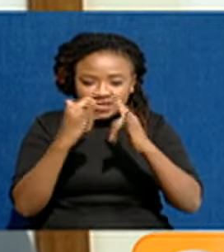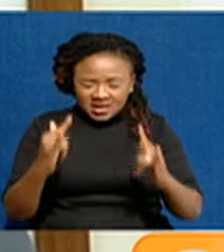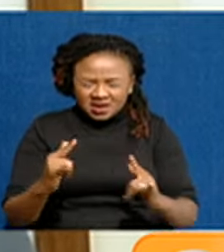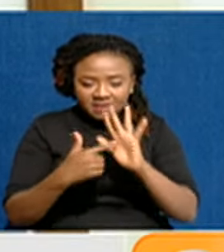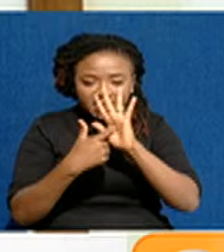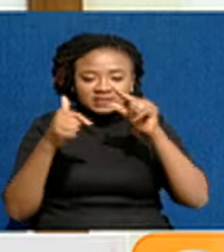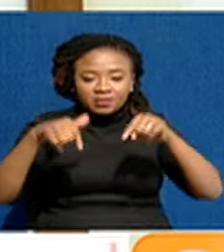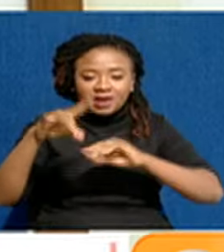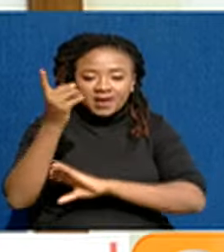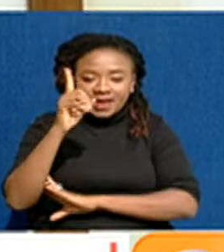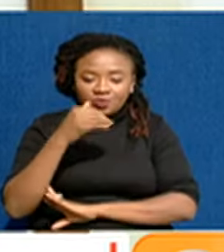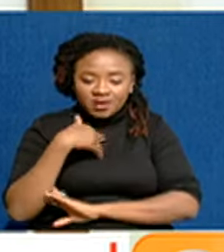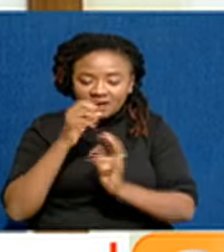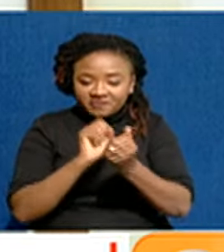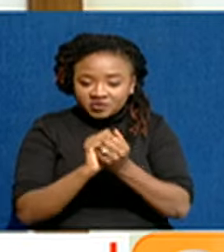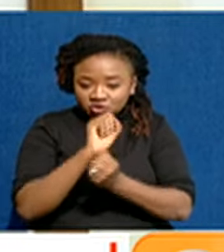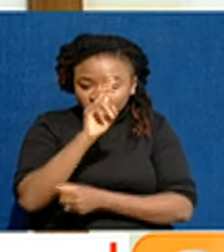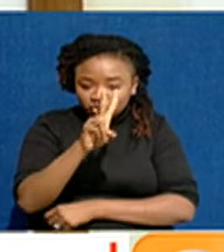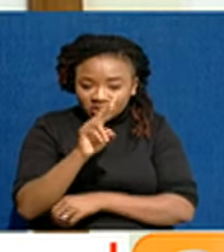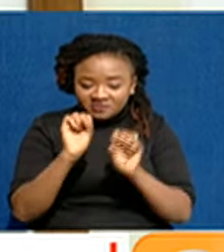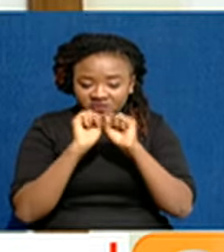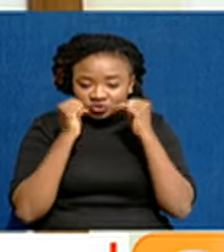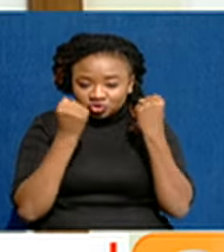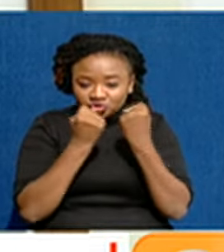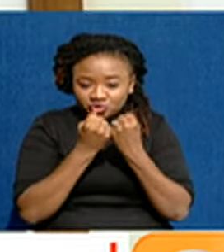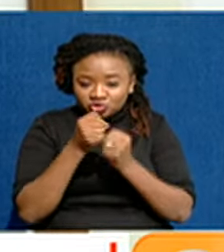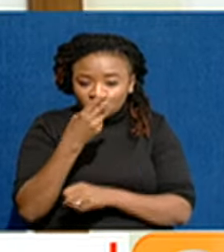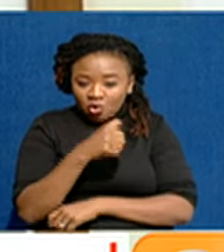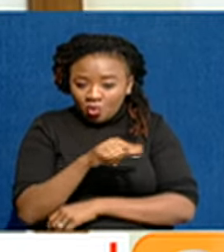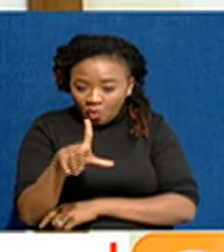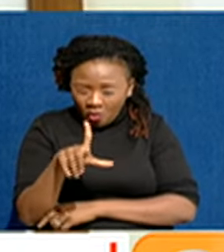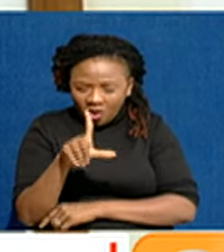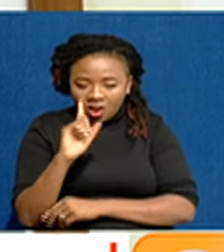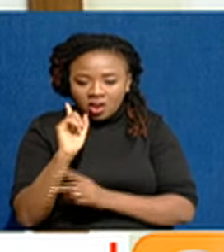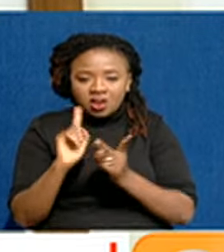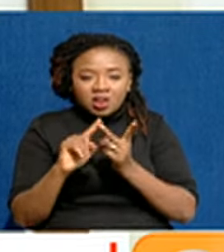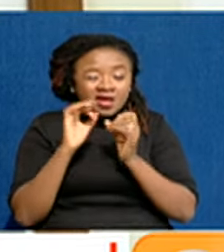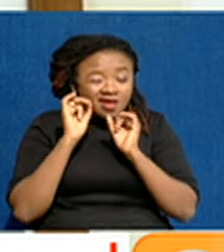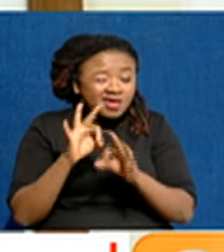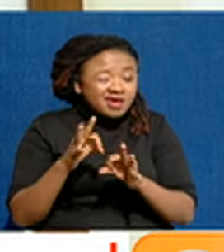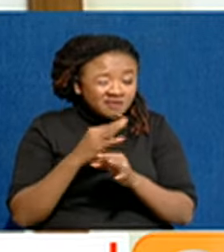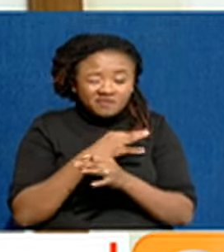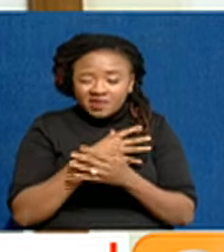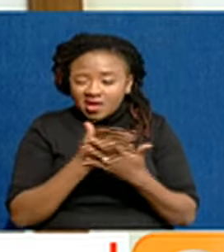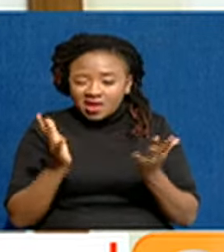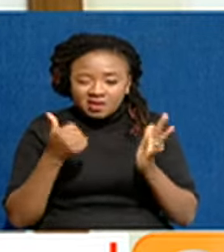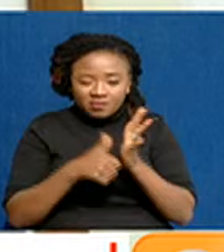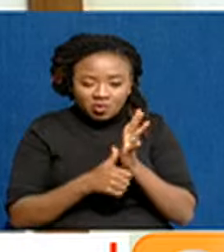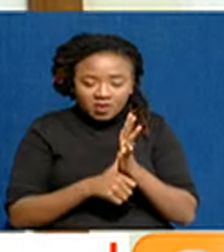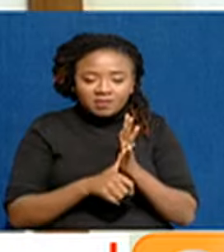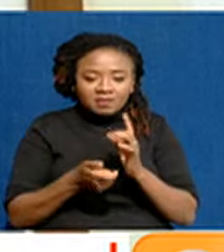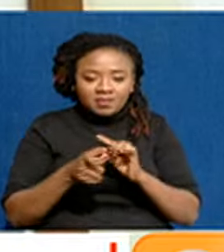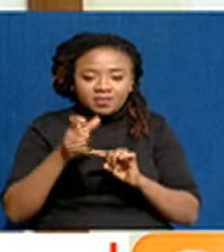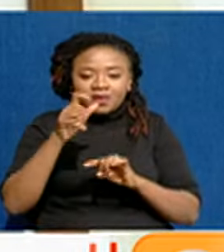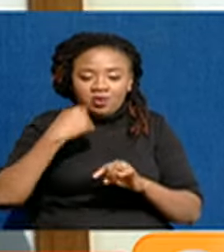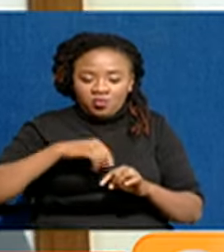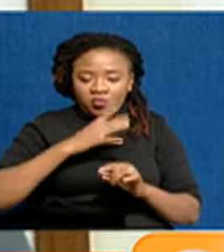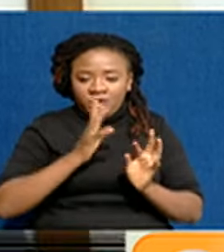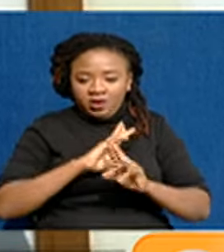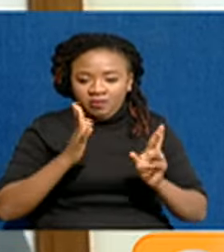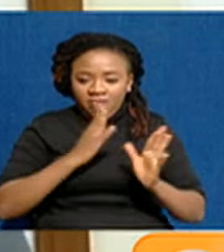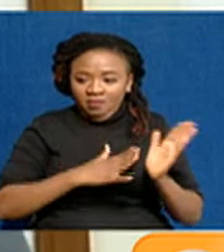Nairobi, we have the 12 social halls. We have, in case of a situation exacerbating, we were actually thinking of taking